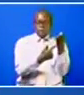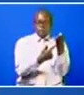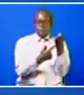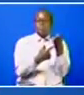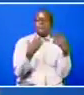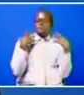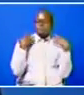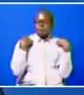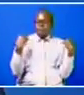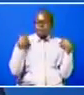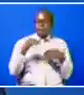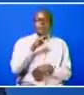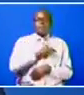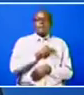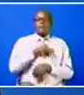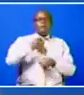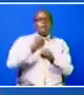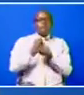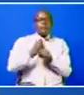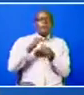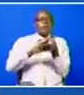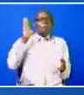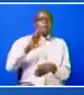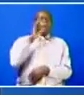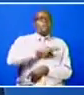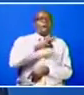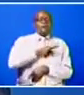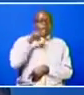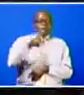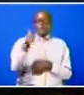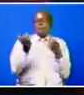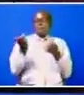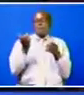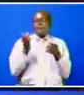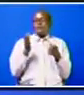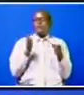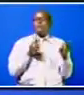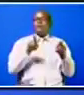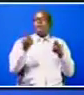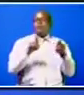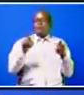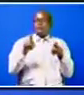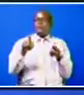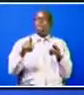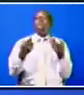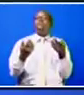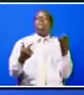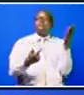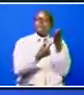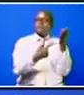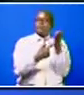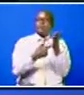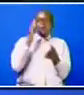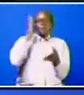and practice patience in order to derive maximum benefits from their entrepreneurial journey. The technology entrepreneur, believed to be